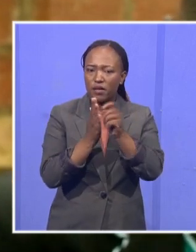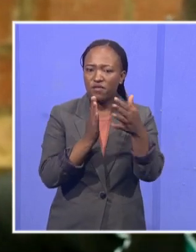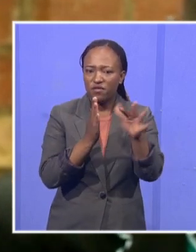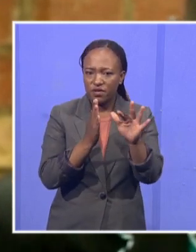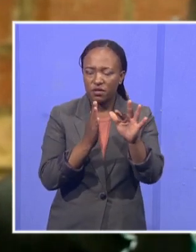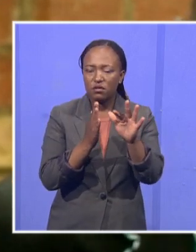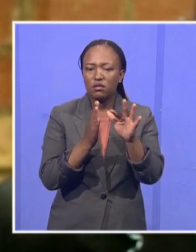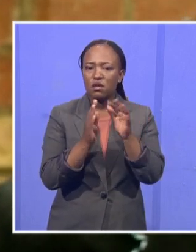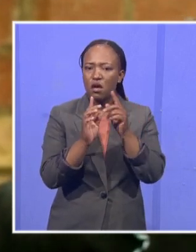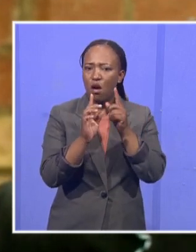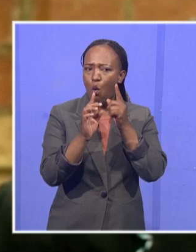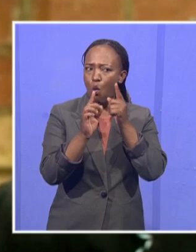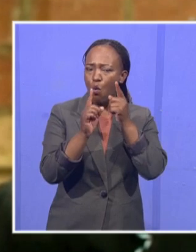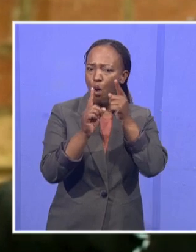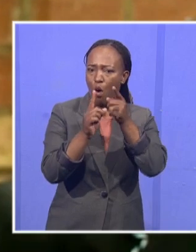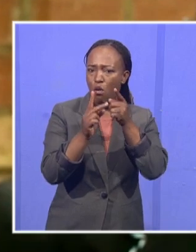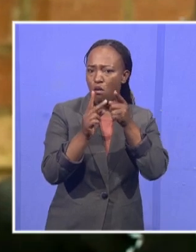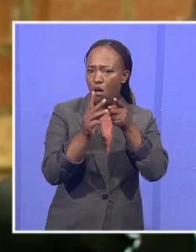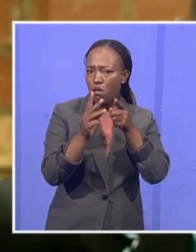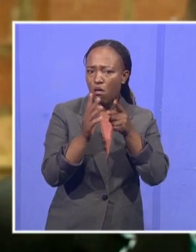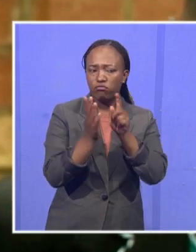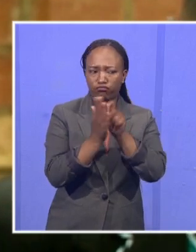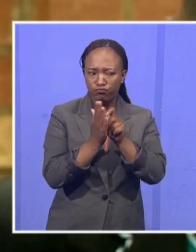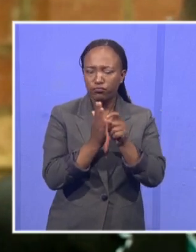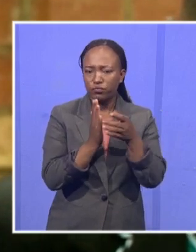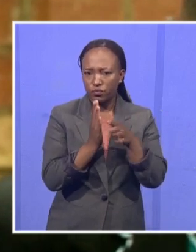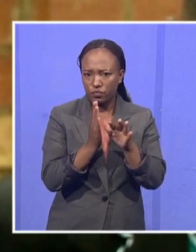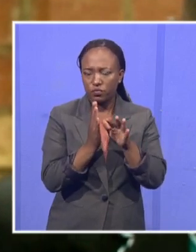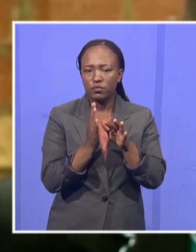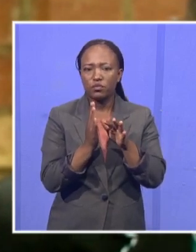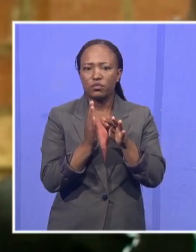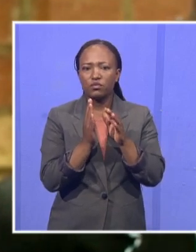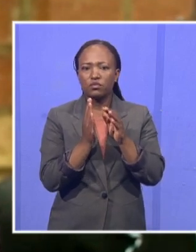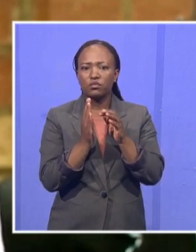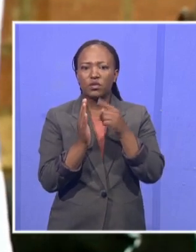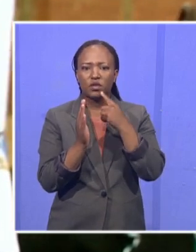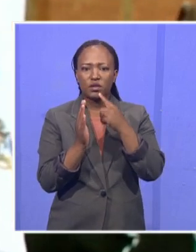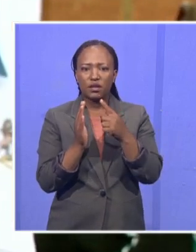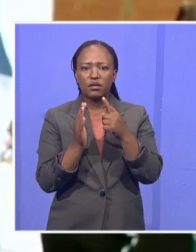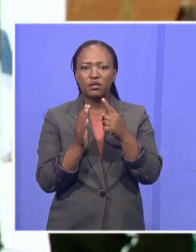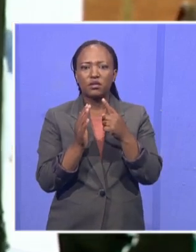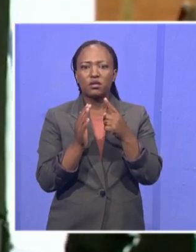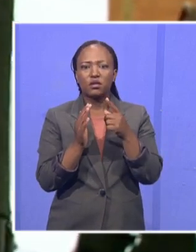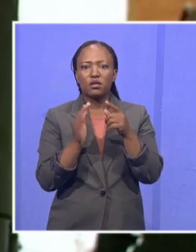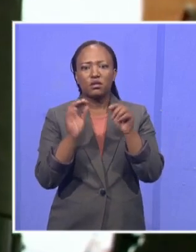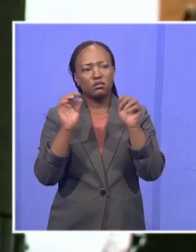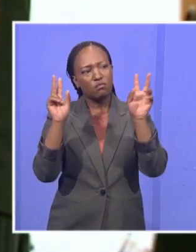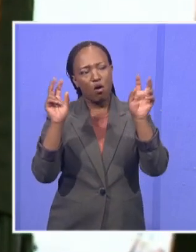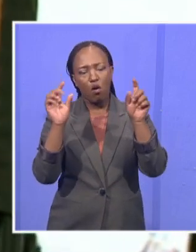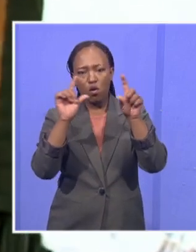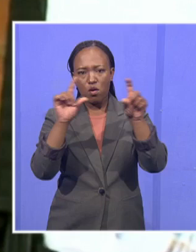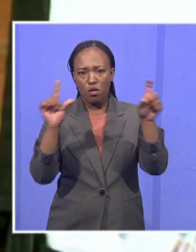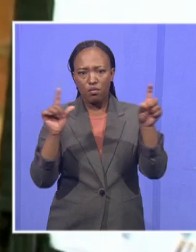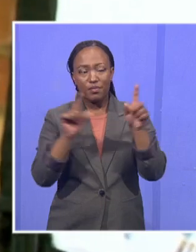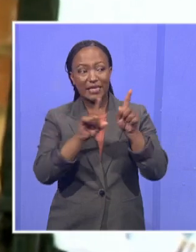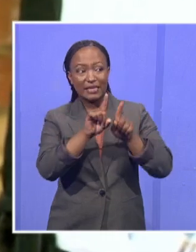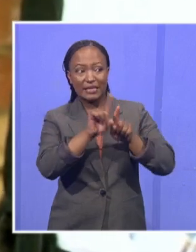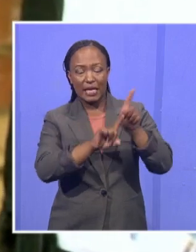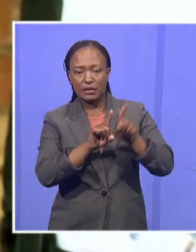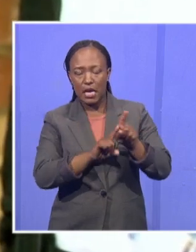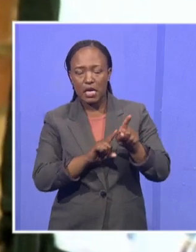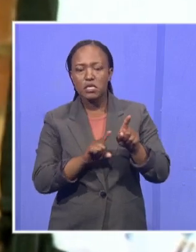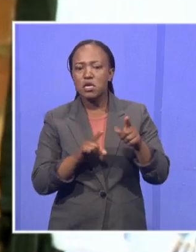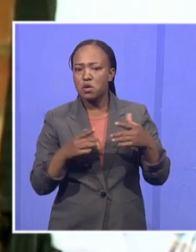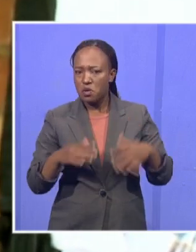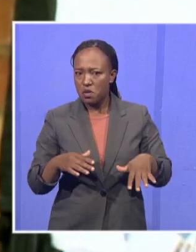then I've worked hard on that, and I've lived by the code that says success is in the efforts. So I've spent sleepless nights and it has been tough and